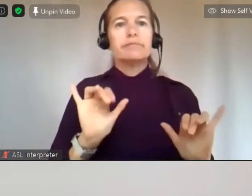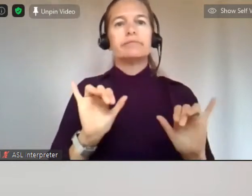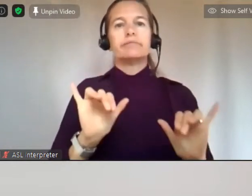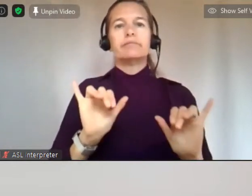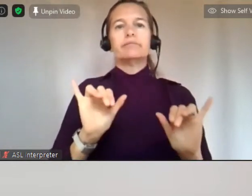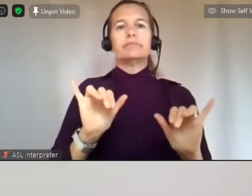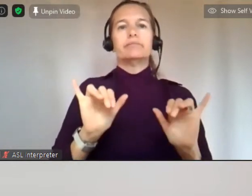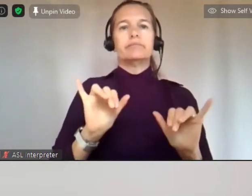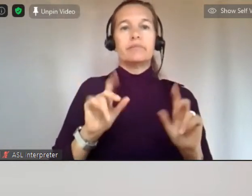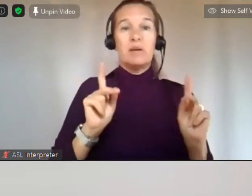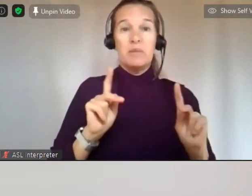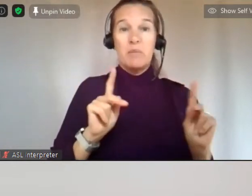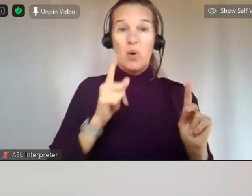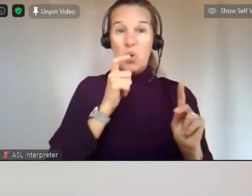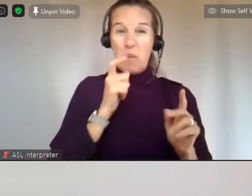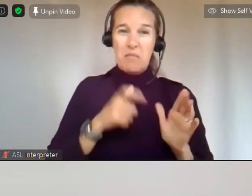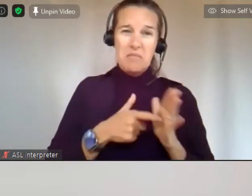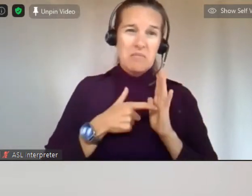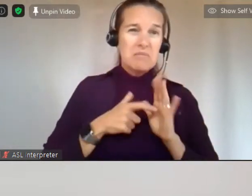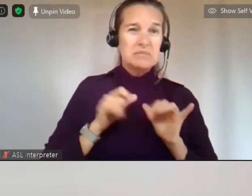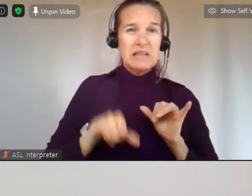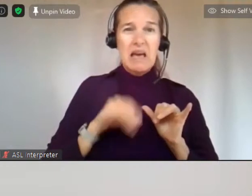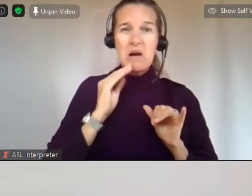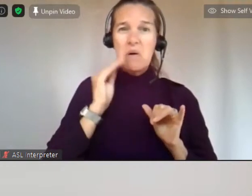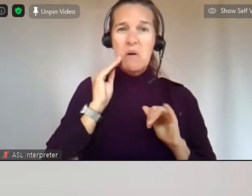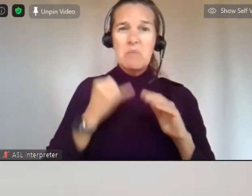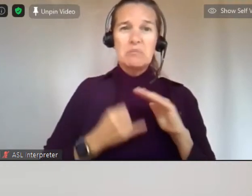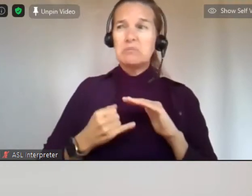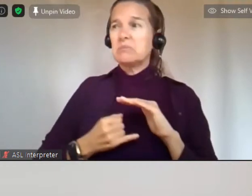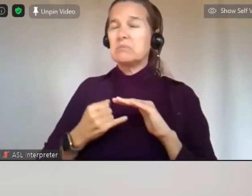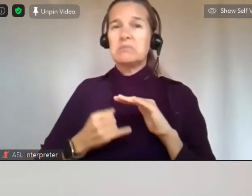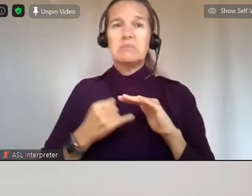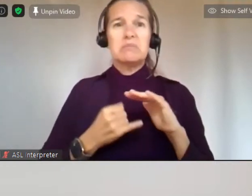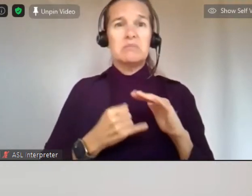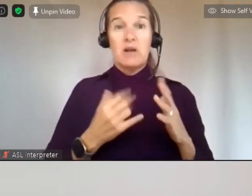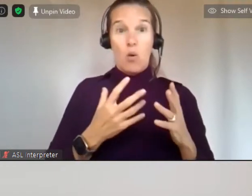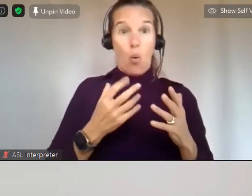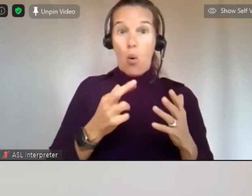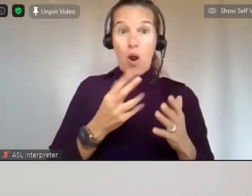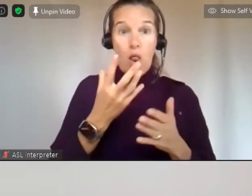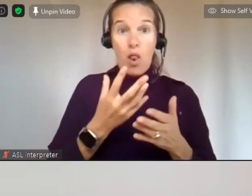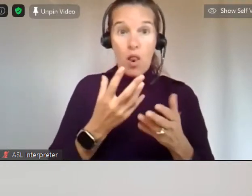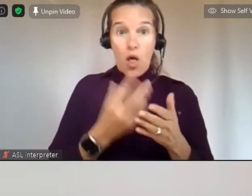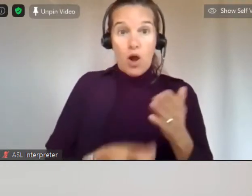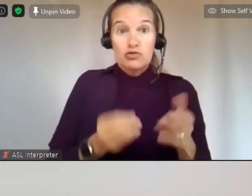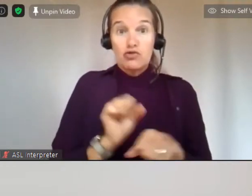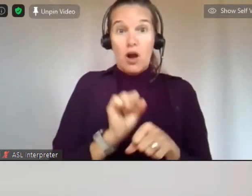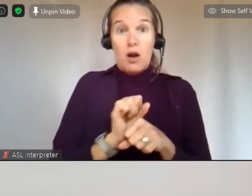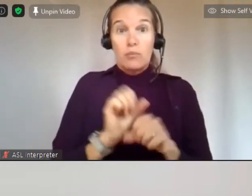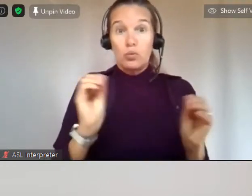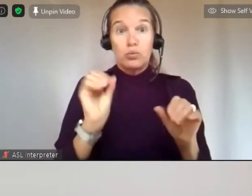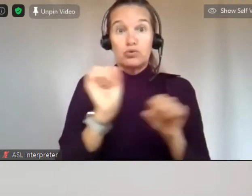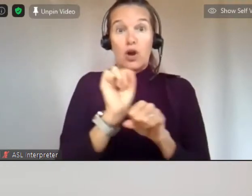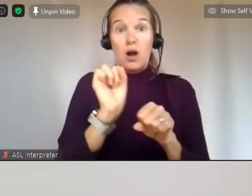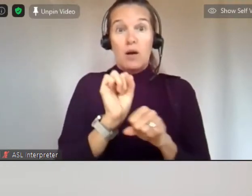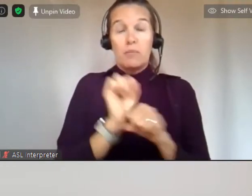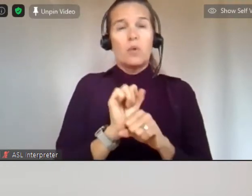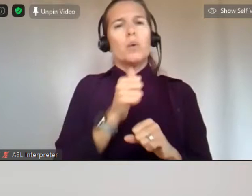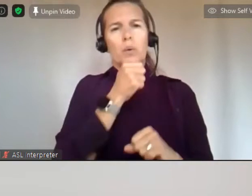who are quarantining or isolating or have lost their jobs are making a huge sacrifice, and we need